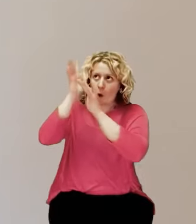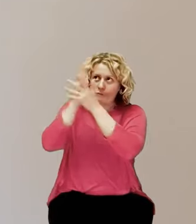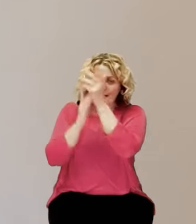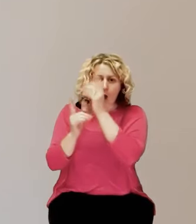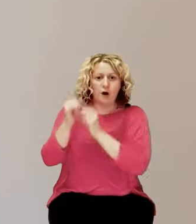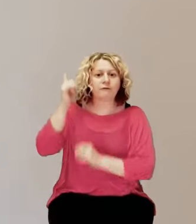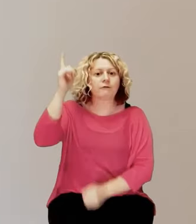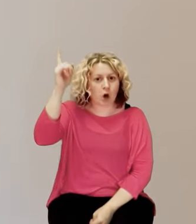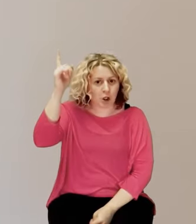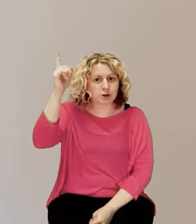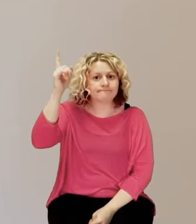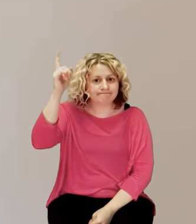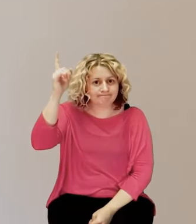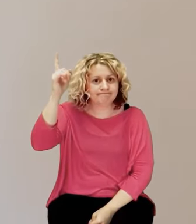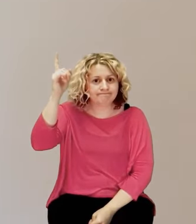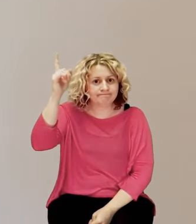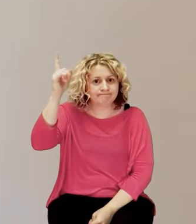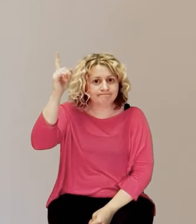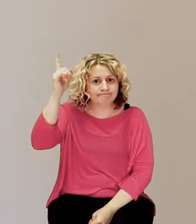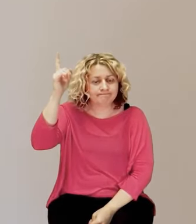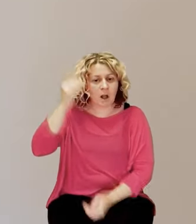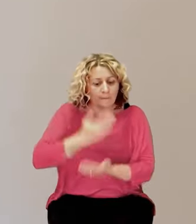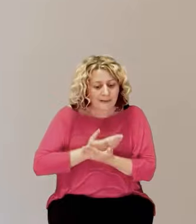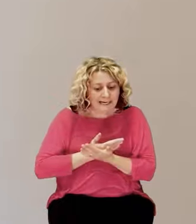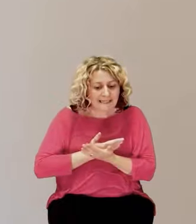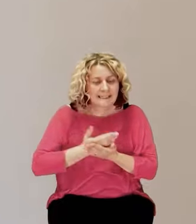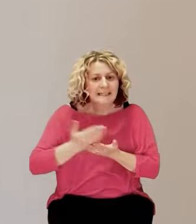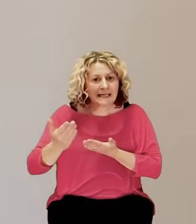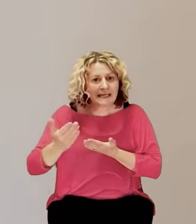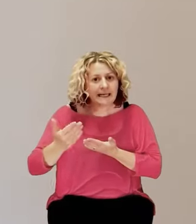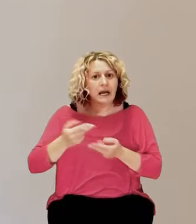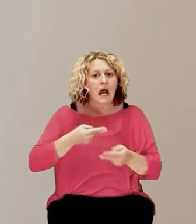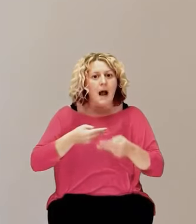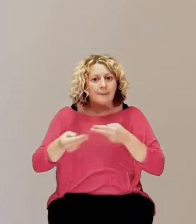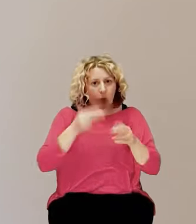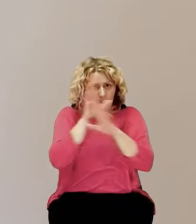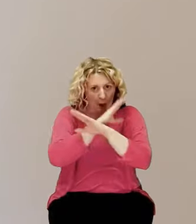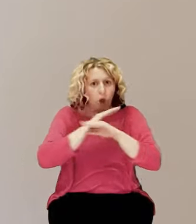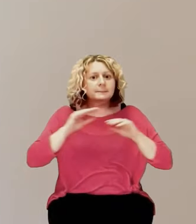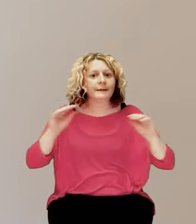the gospel is crystal clear. Right now,